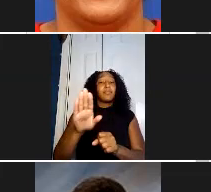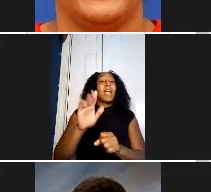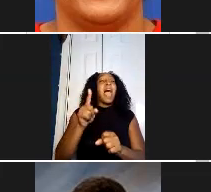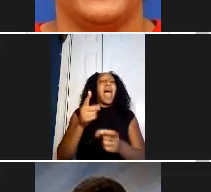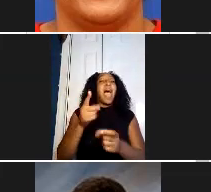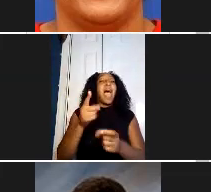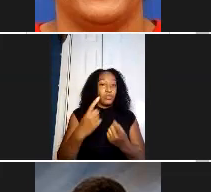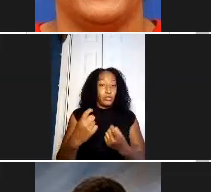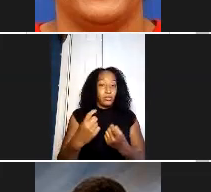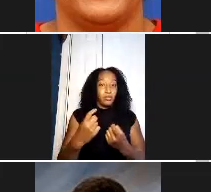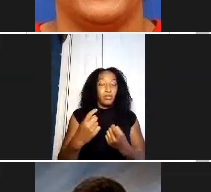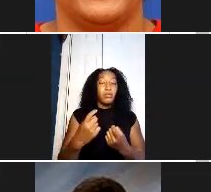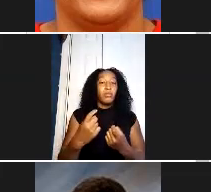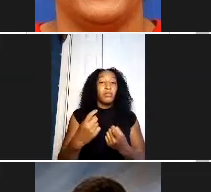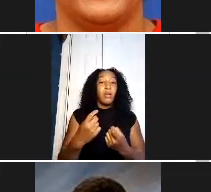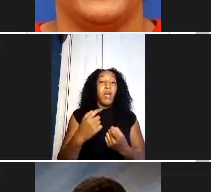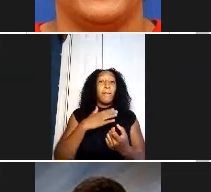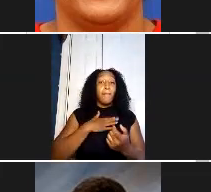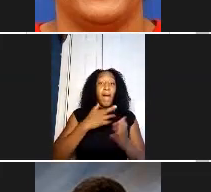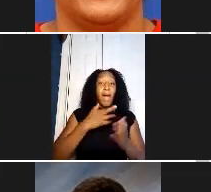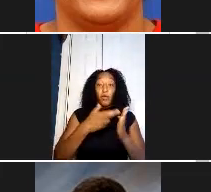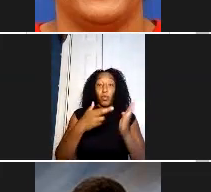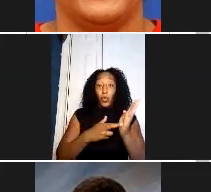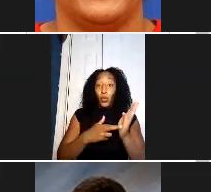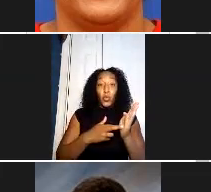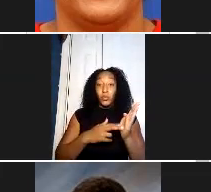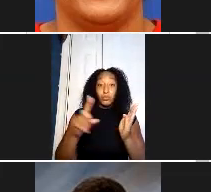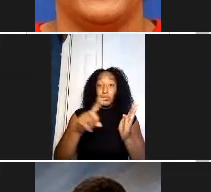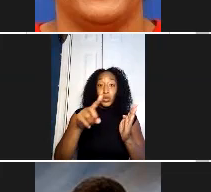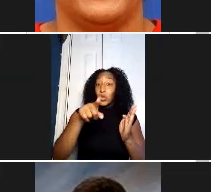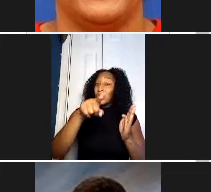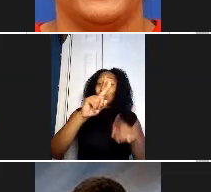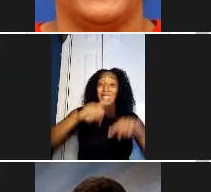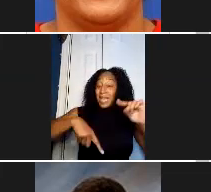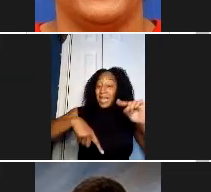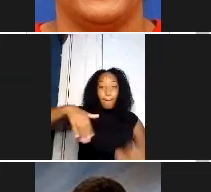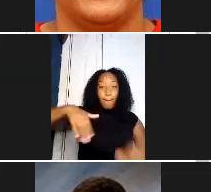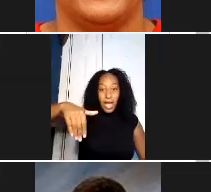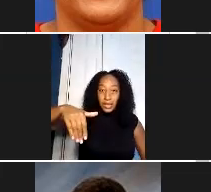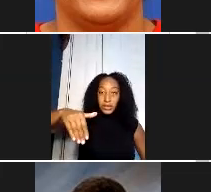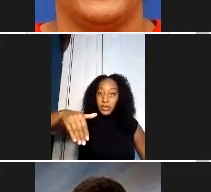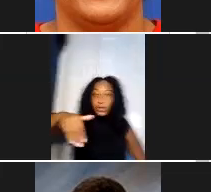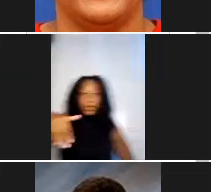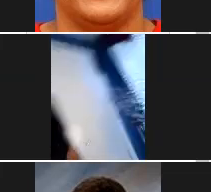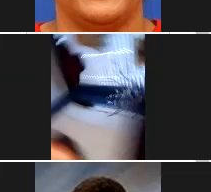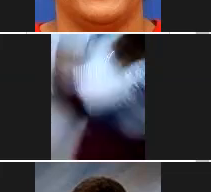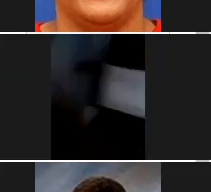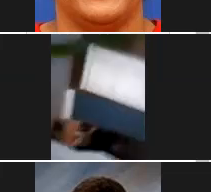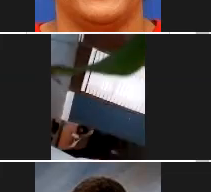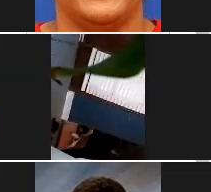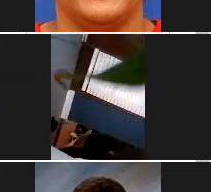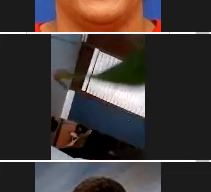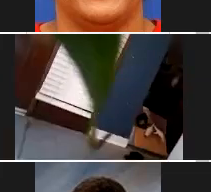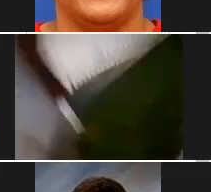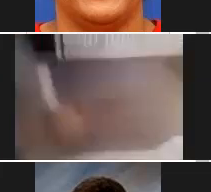My only rule is that you can't turn in things late. I never said you couldn't turn in anything early. Yeah, I know. I was just